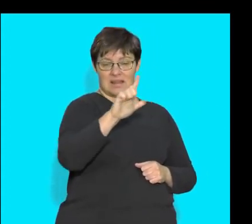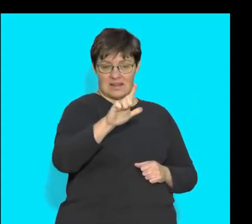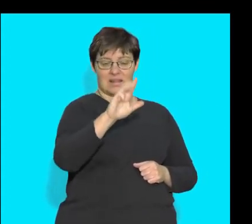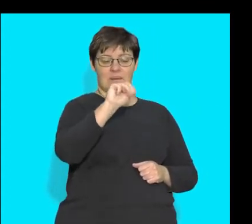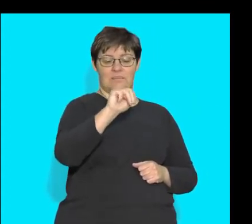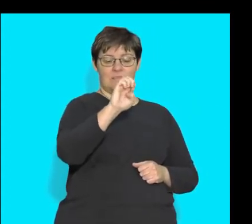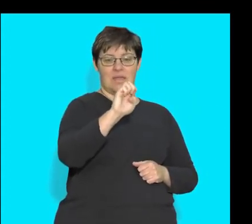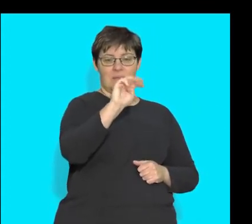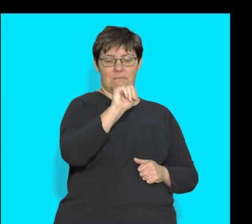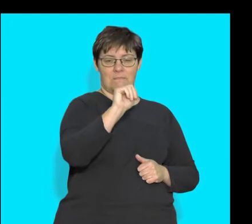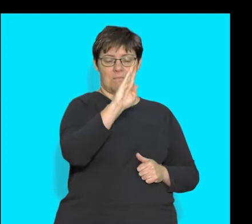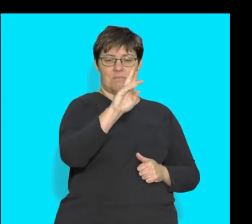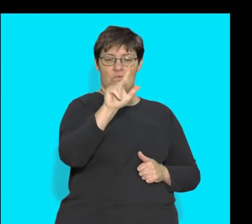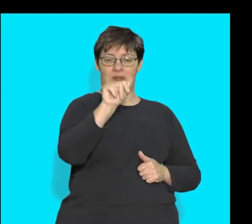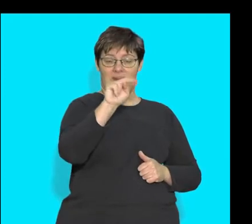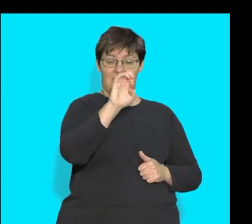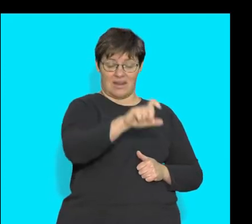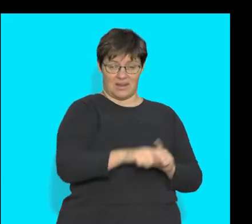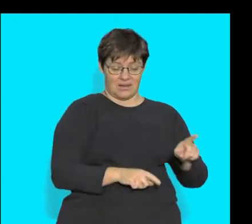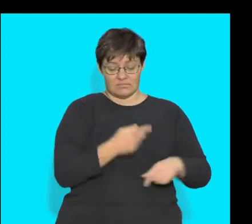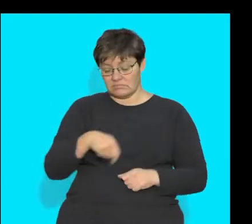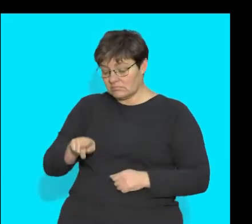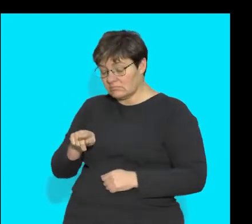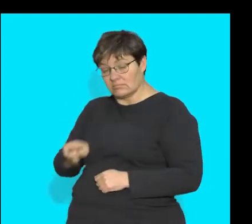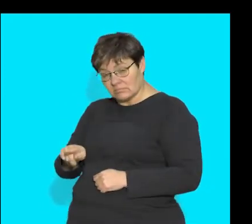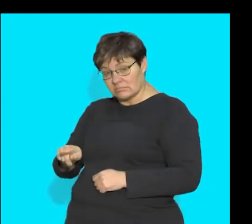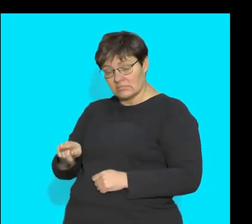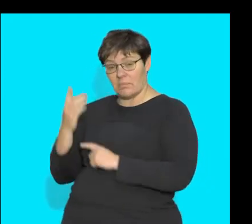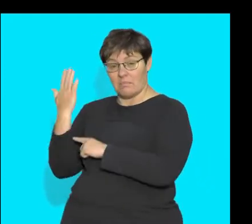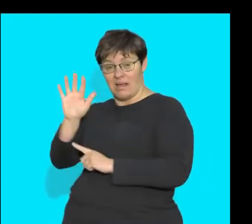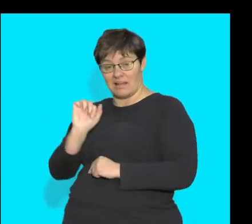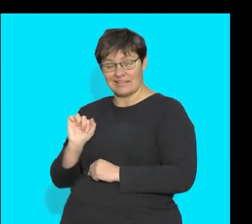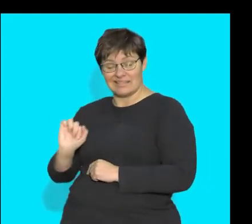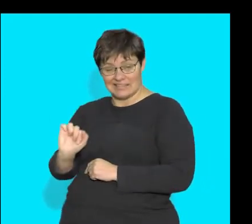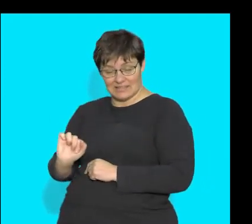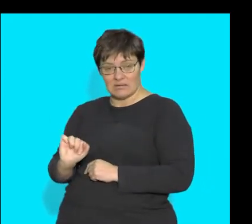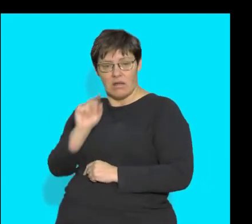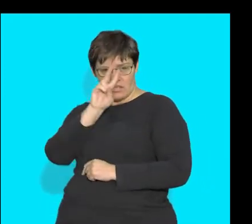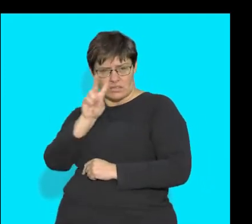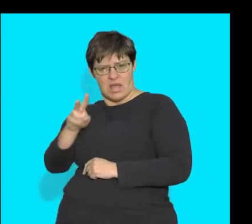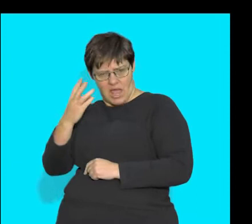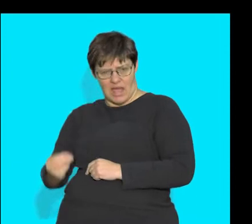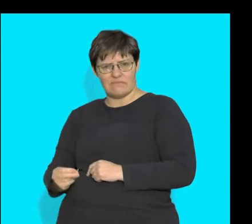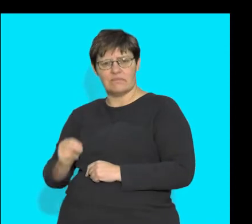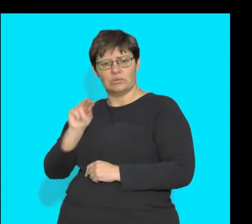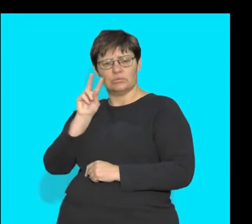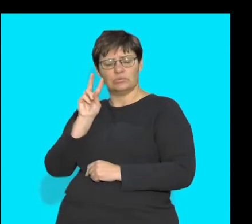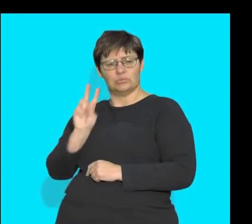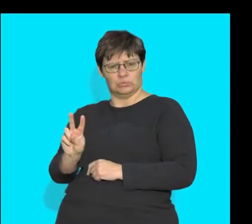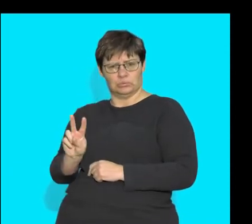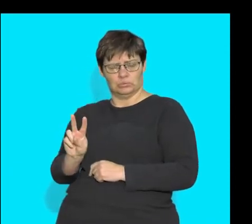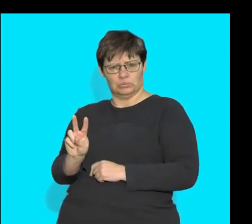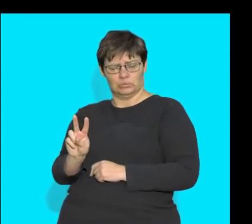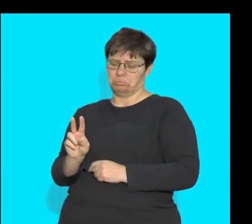cell membrane. If I look on this side over here, I'm going to see that the plant